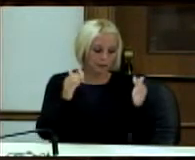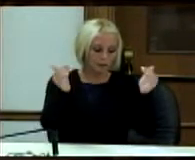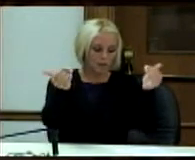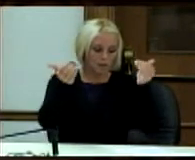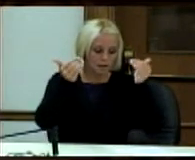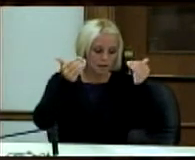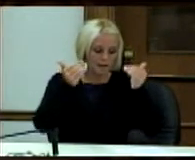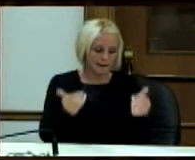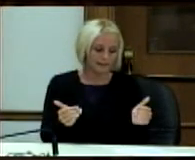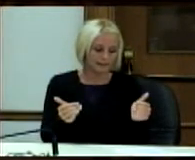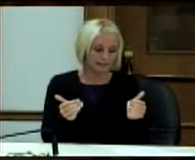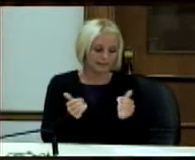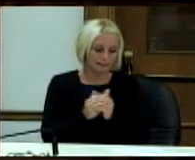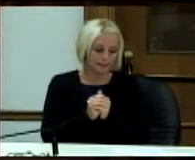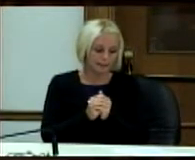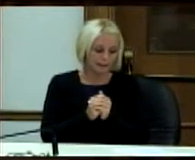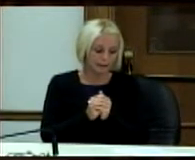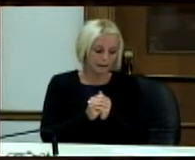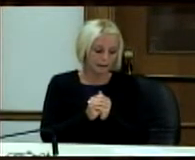Next,